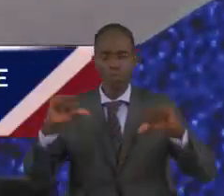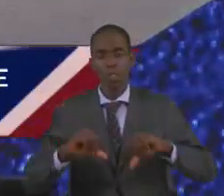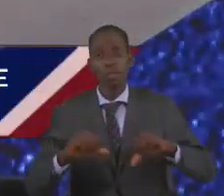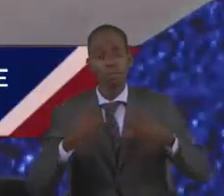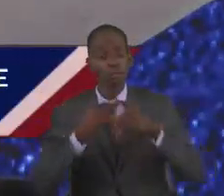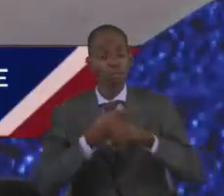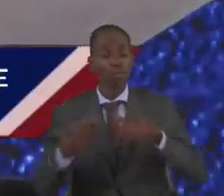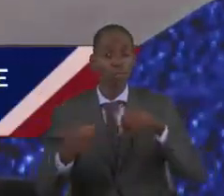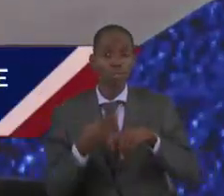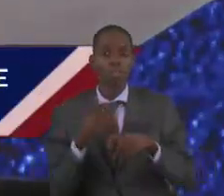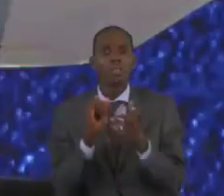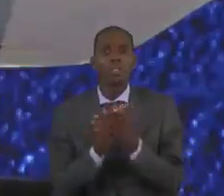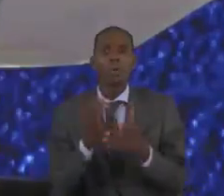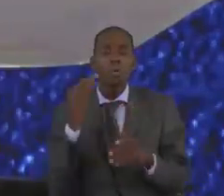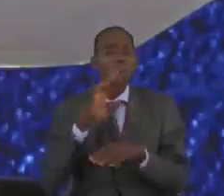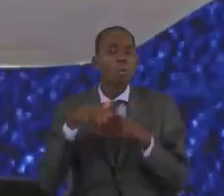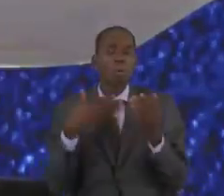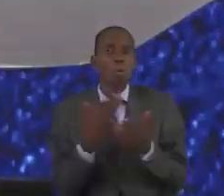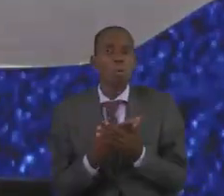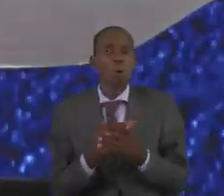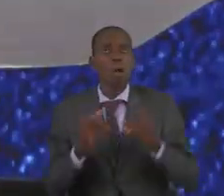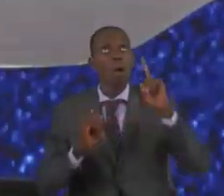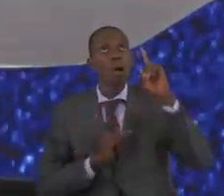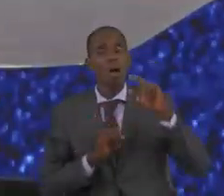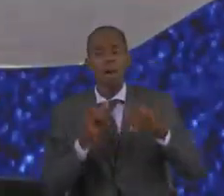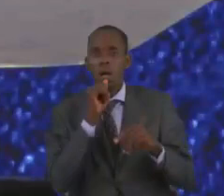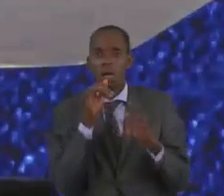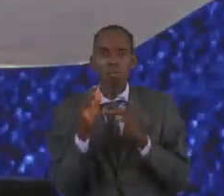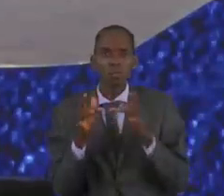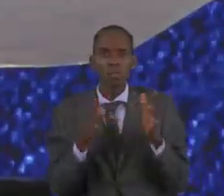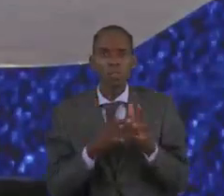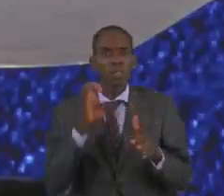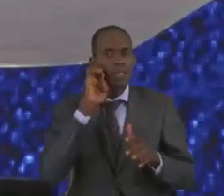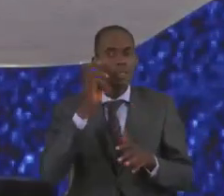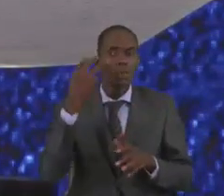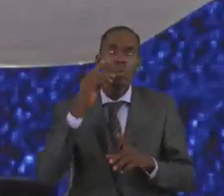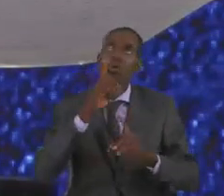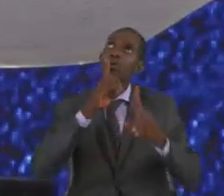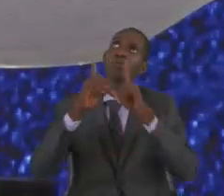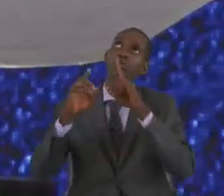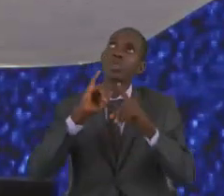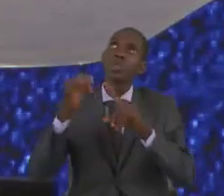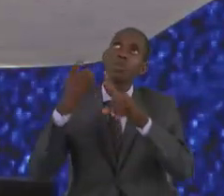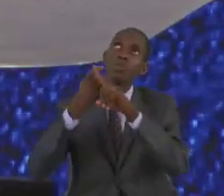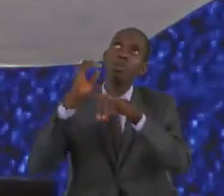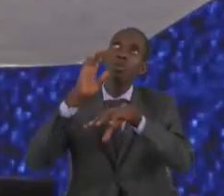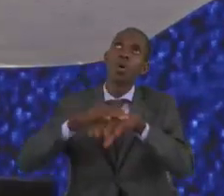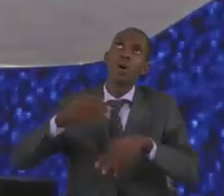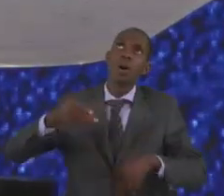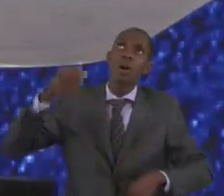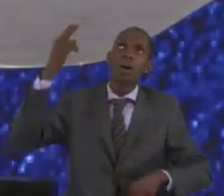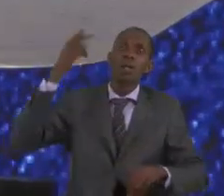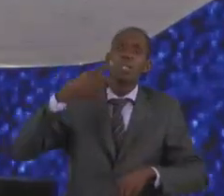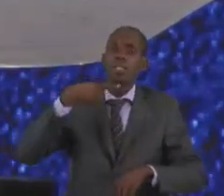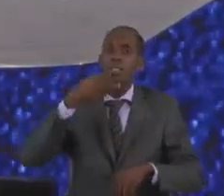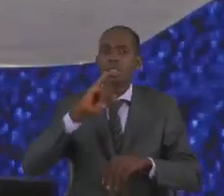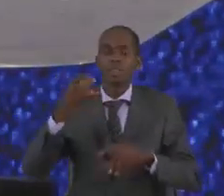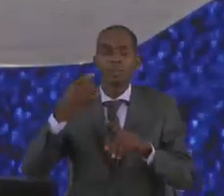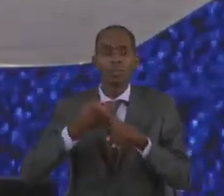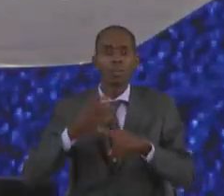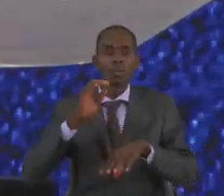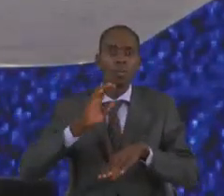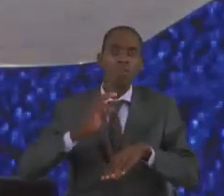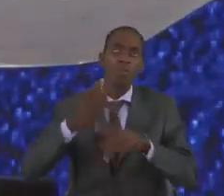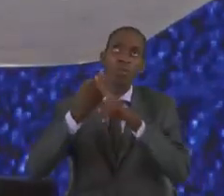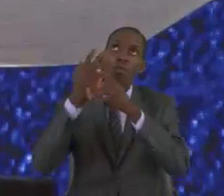That was all for him. I am Jesus. He was speaking from on high. He was speaking